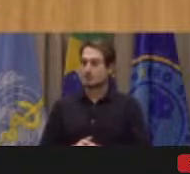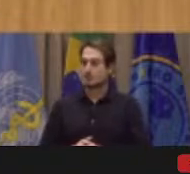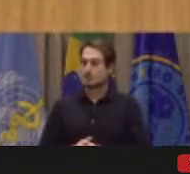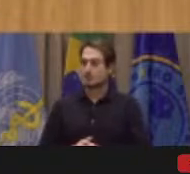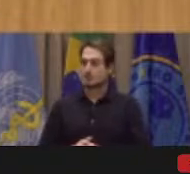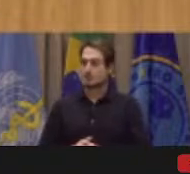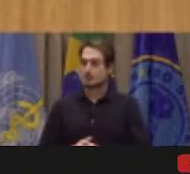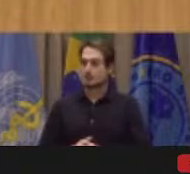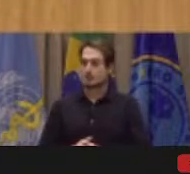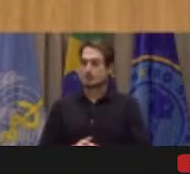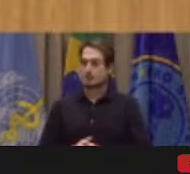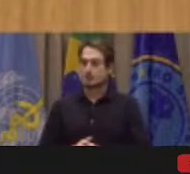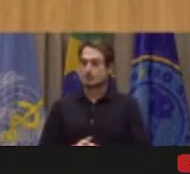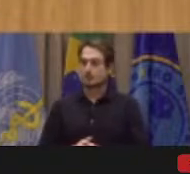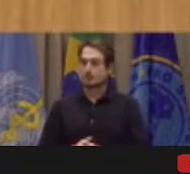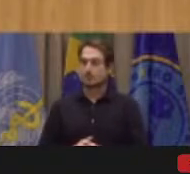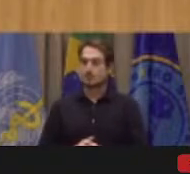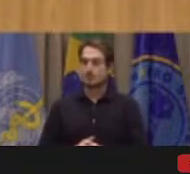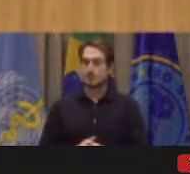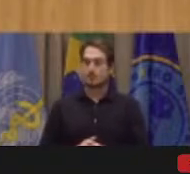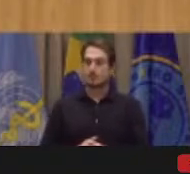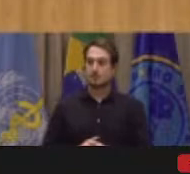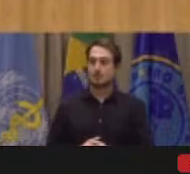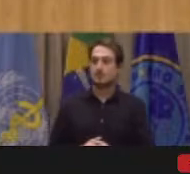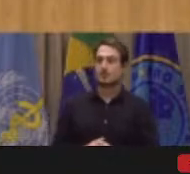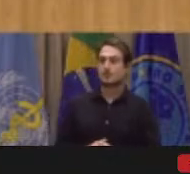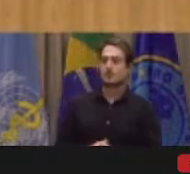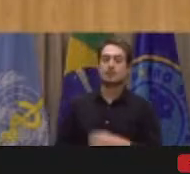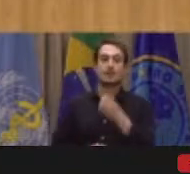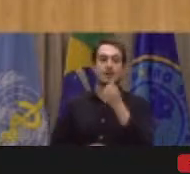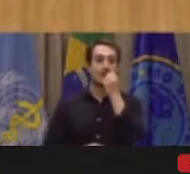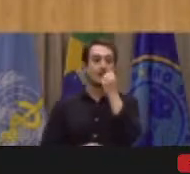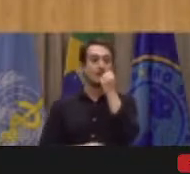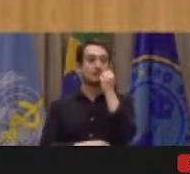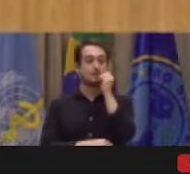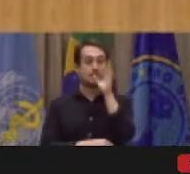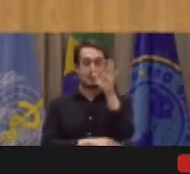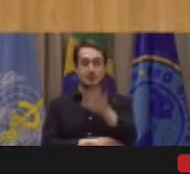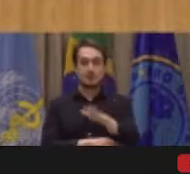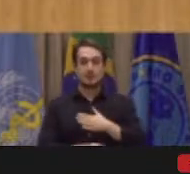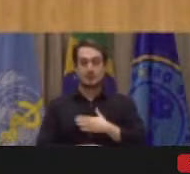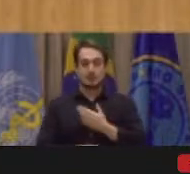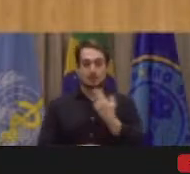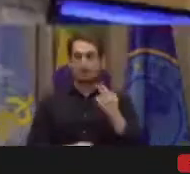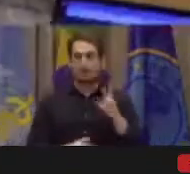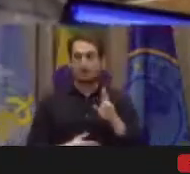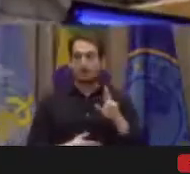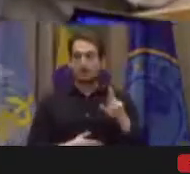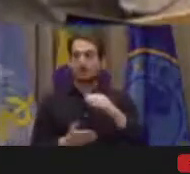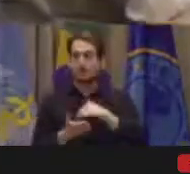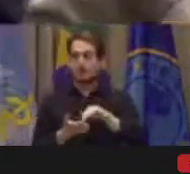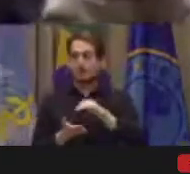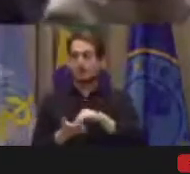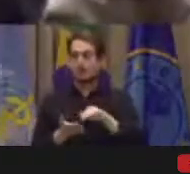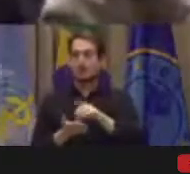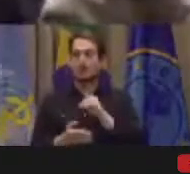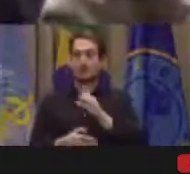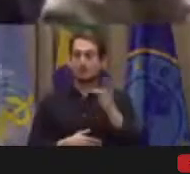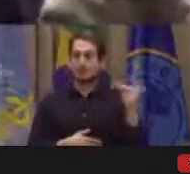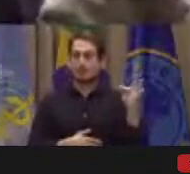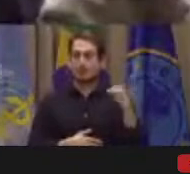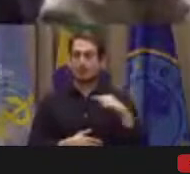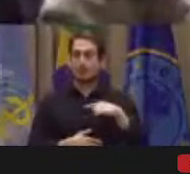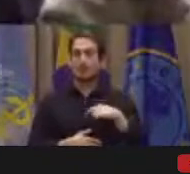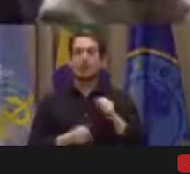on. The one right here. Thank you so much. Good afternoon, Michelle Valeria Paiva. I am representing the Secretary